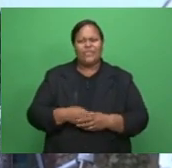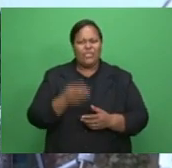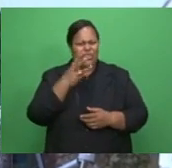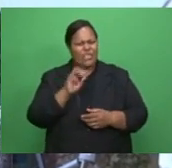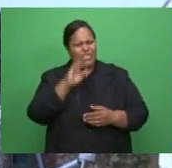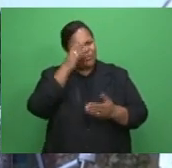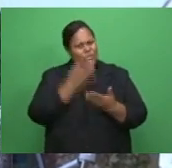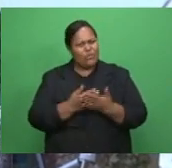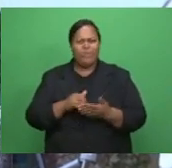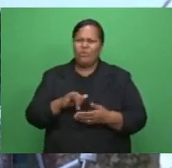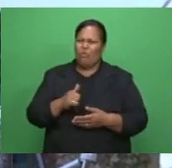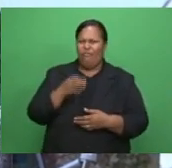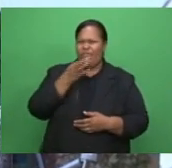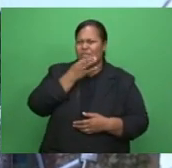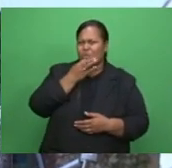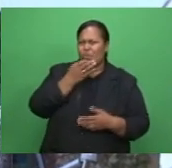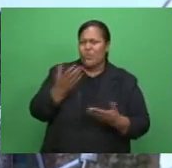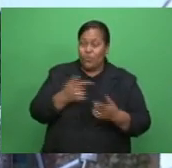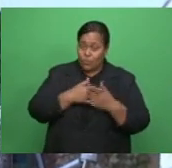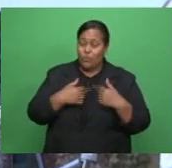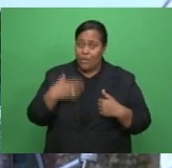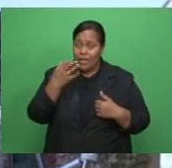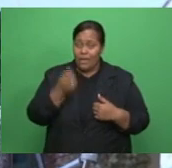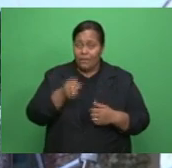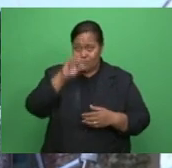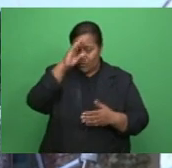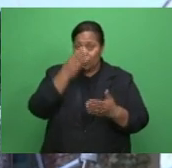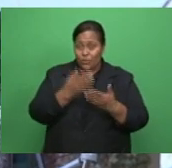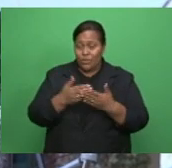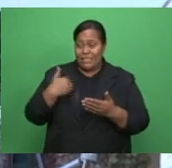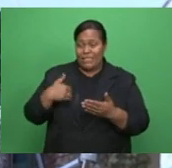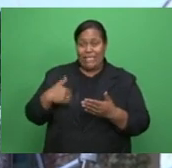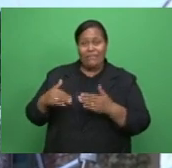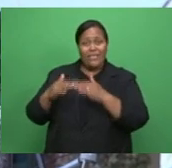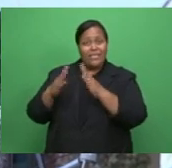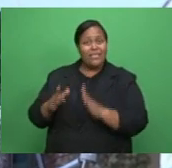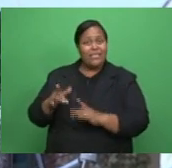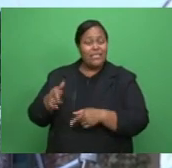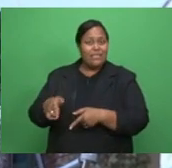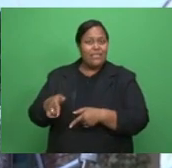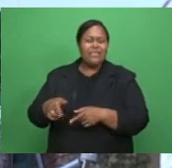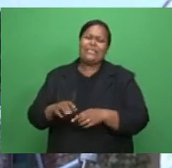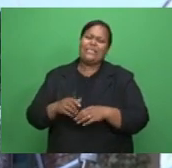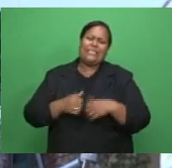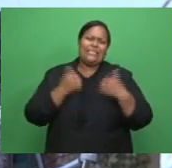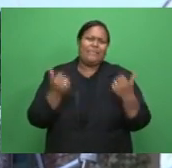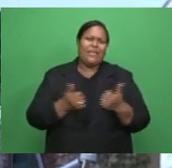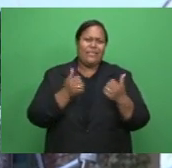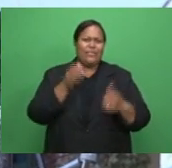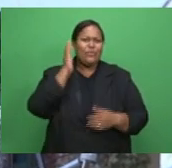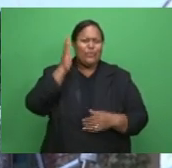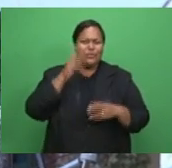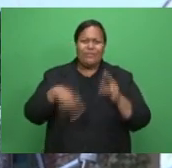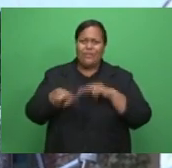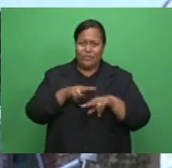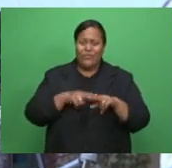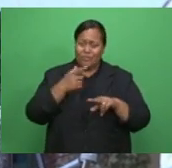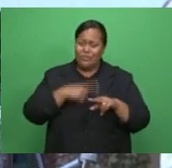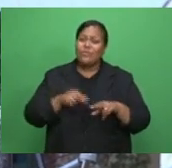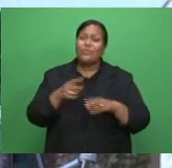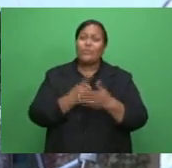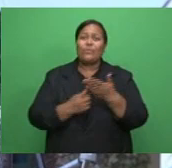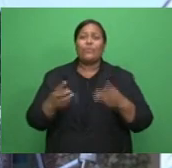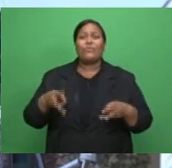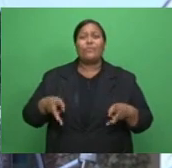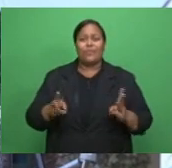handful. We have students living in quarters in many schools in Fiji because that is the only way we